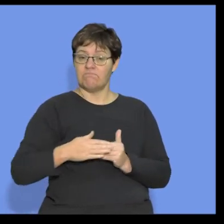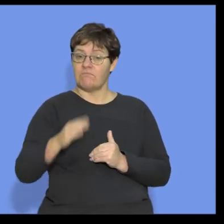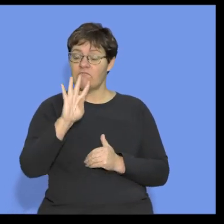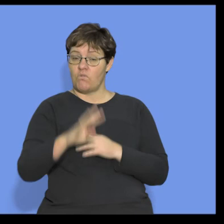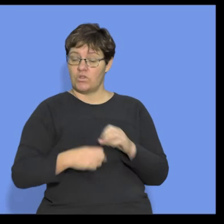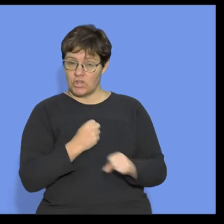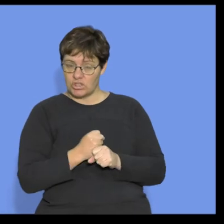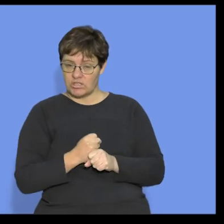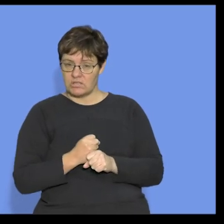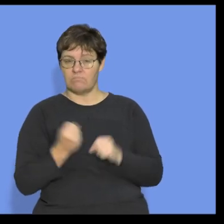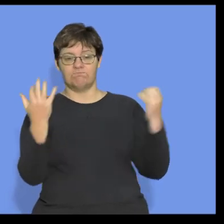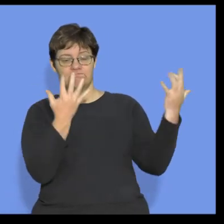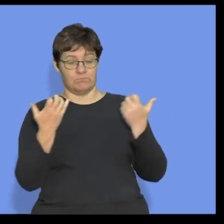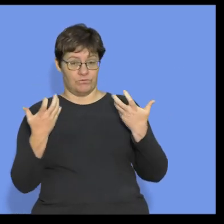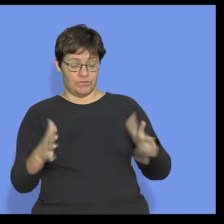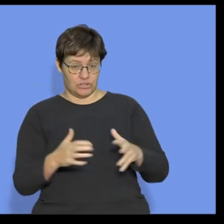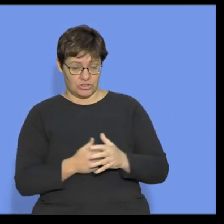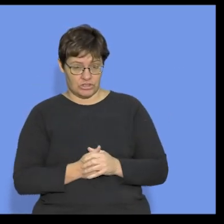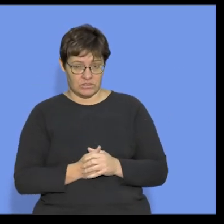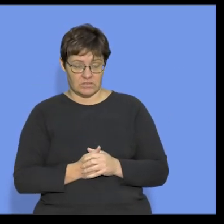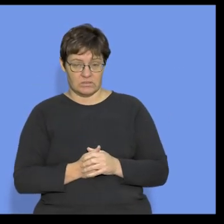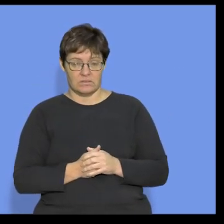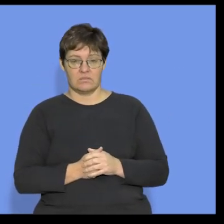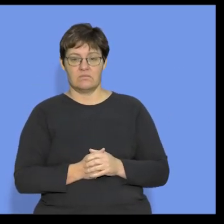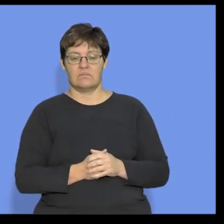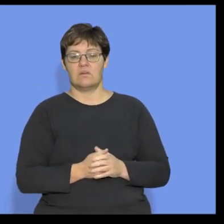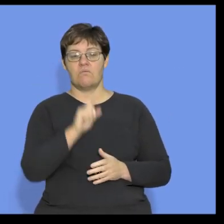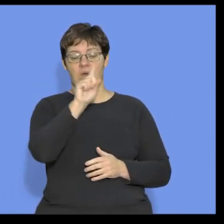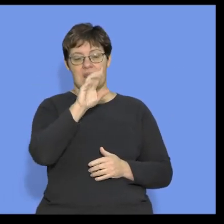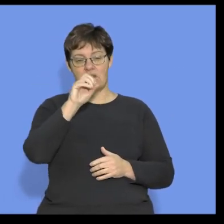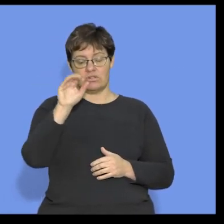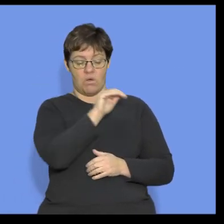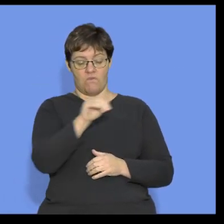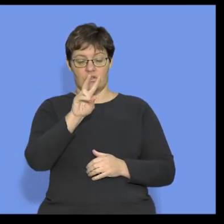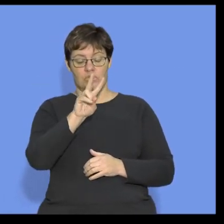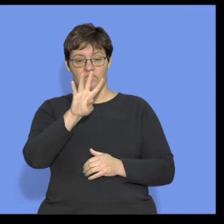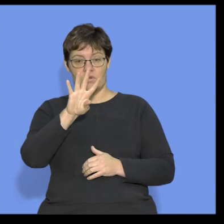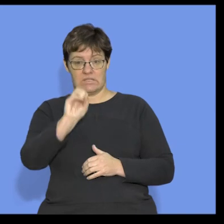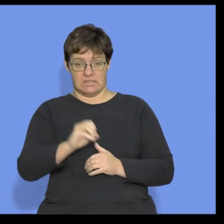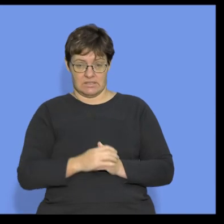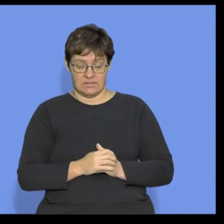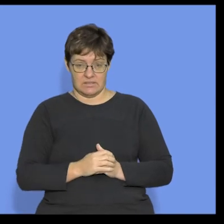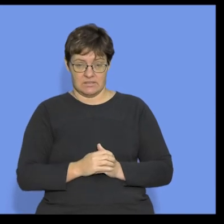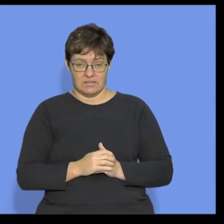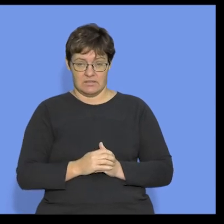and living beyond 4 years, we've calculated some of them here. It was 100 over